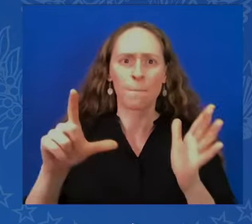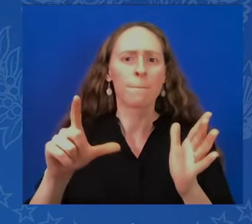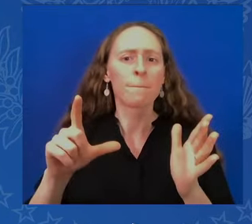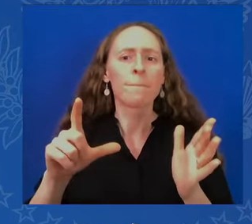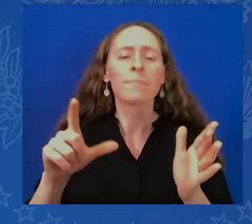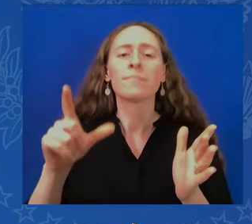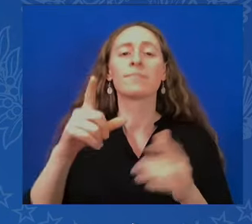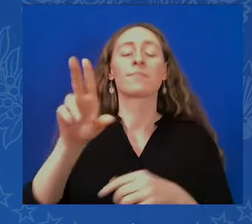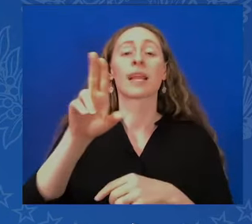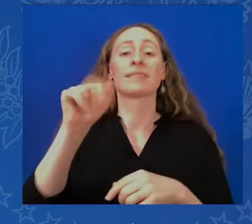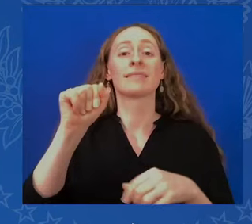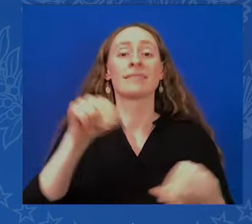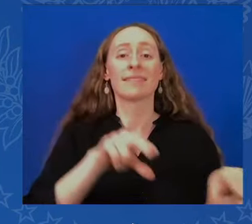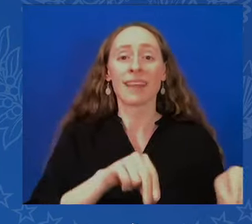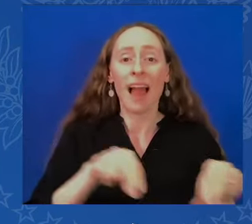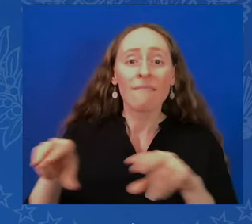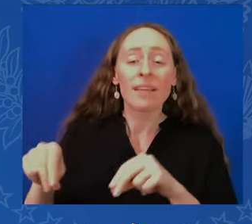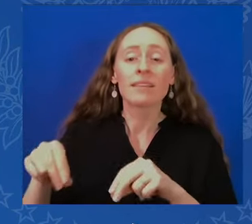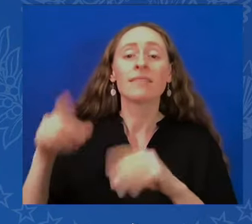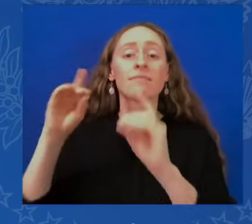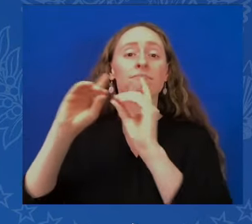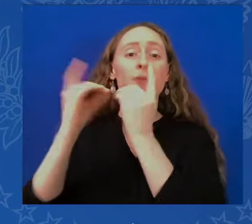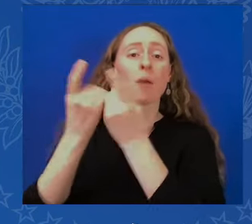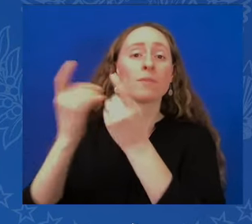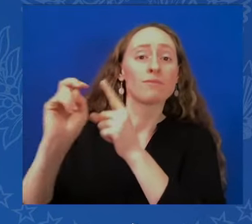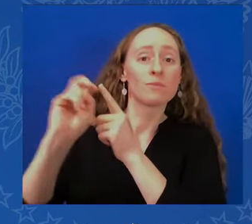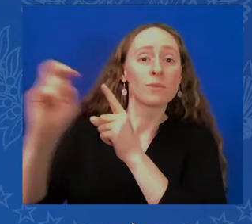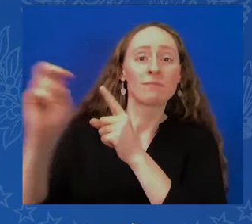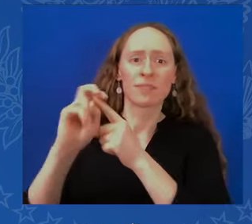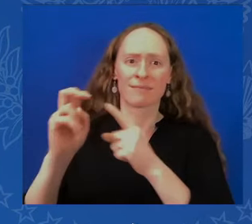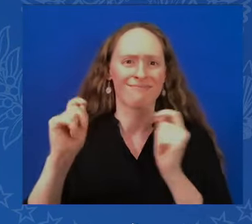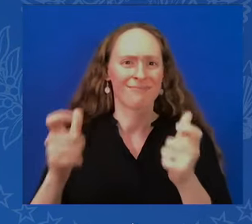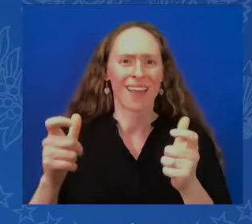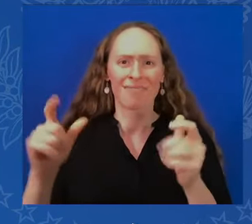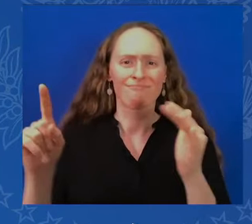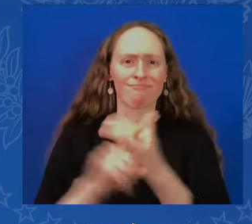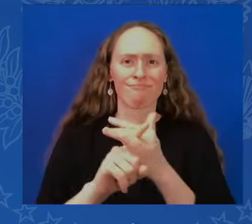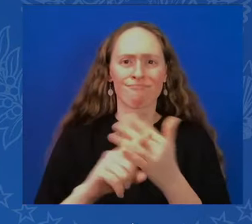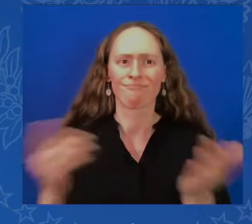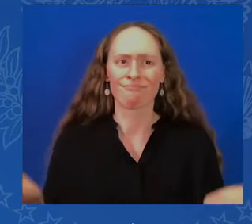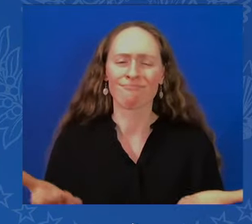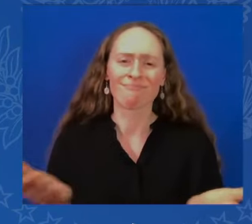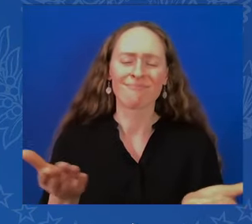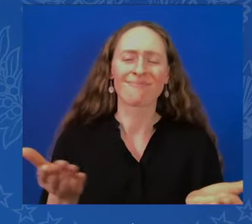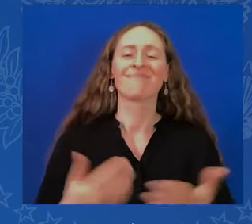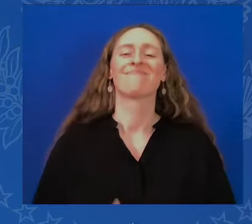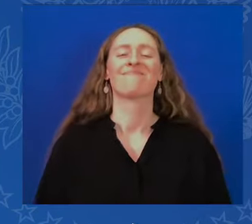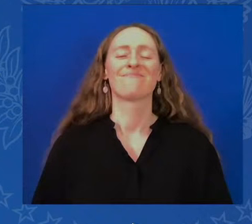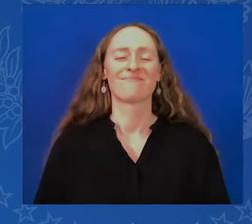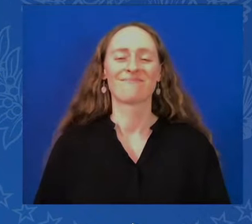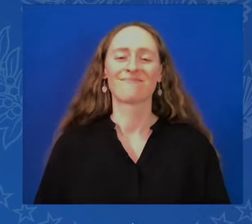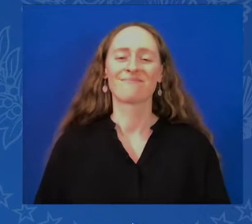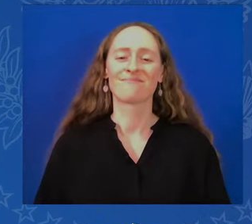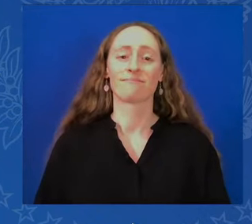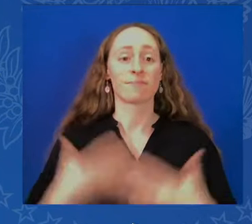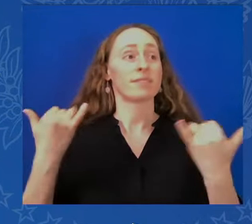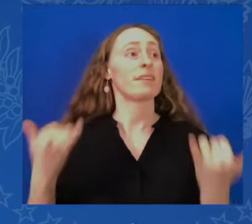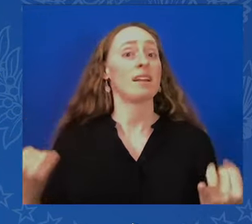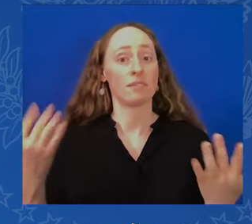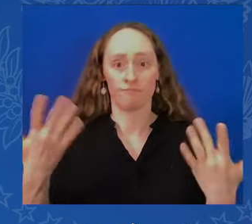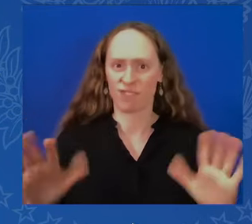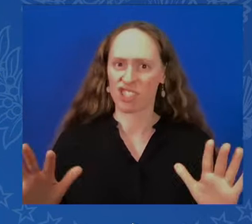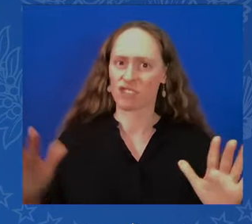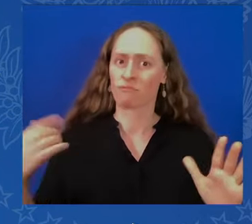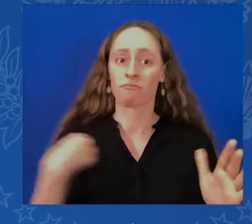possible. Within a day, we stood up a unified command. In the weeks to come, I want you to know we're going to continue to have your